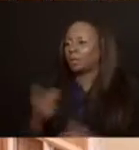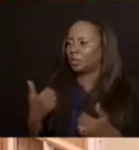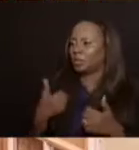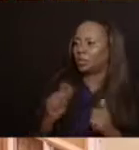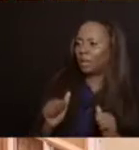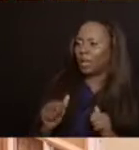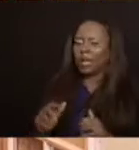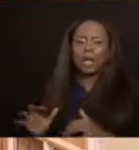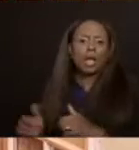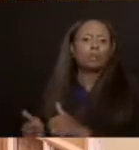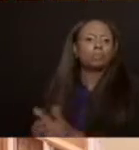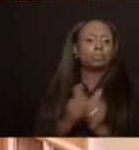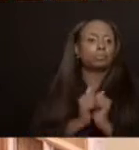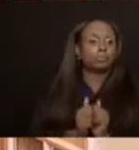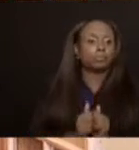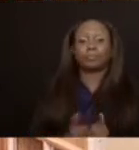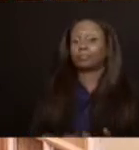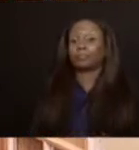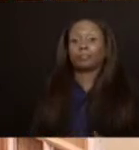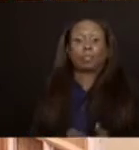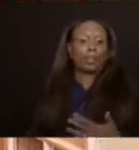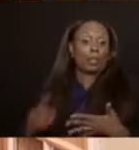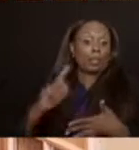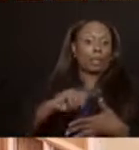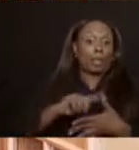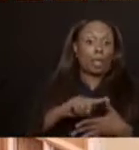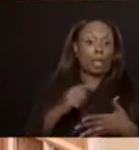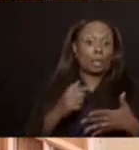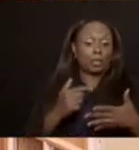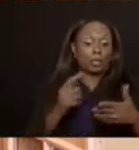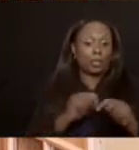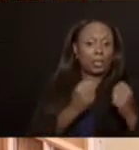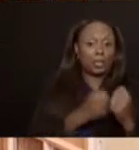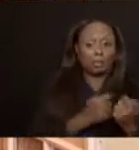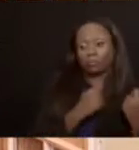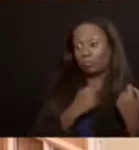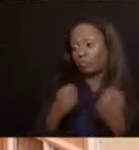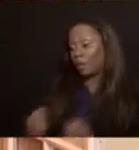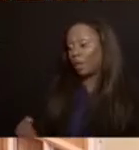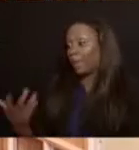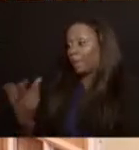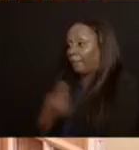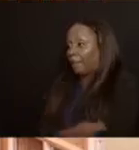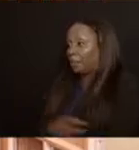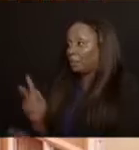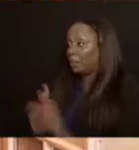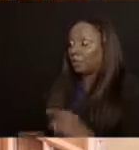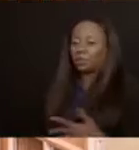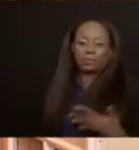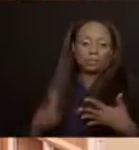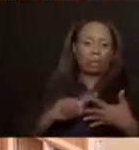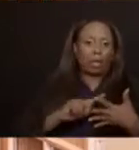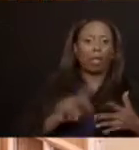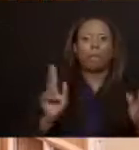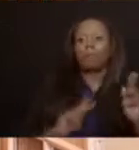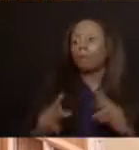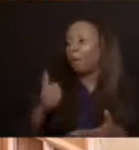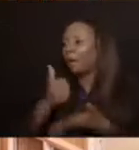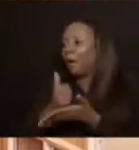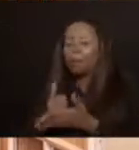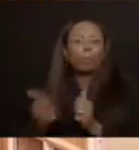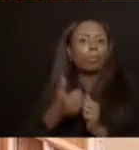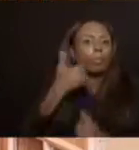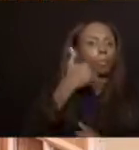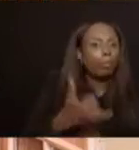whether it is the mobile teams going to the shut-ins, whether it is persons coming to the dedicated lines in polyclinics, or whether it